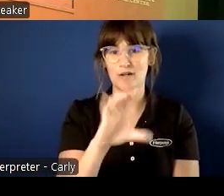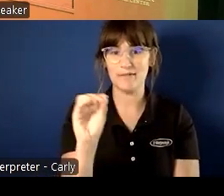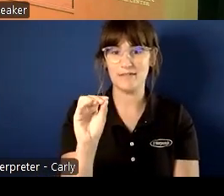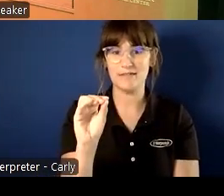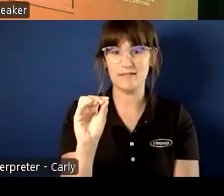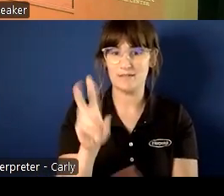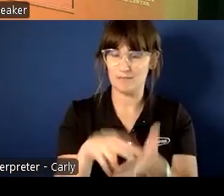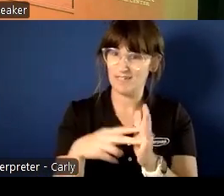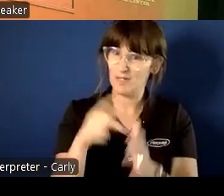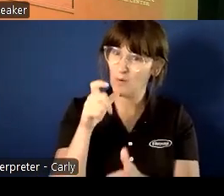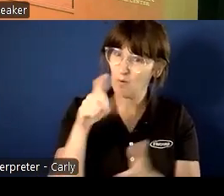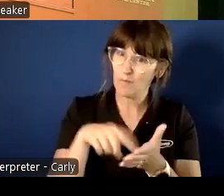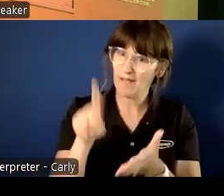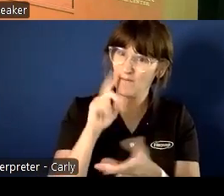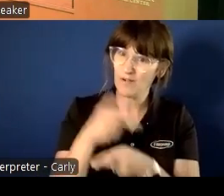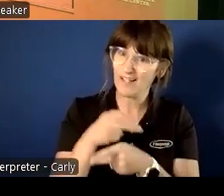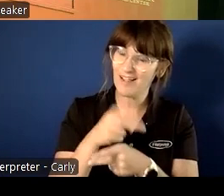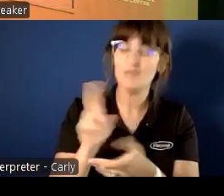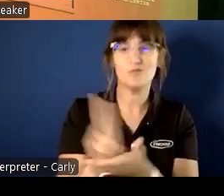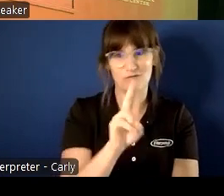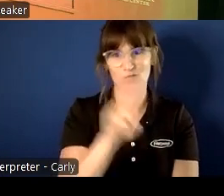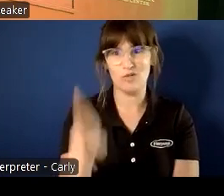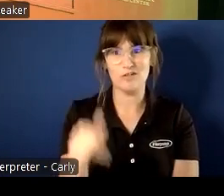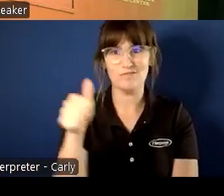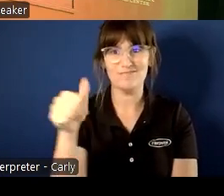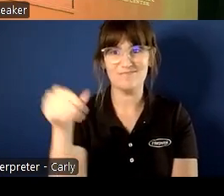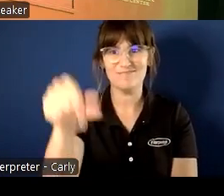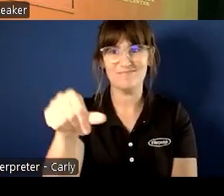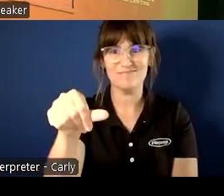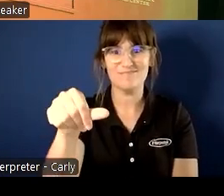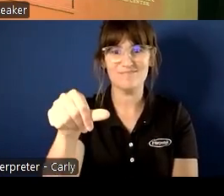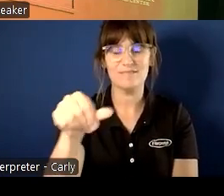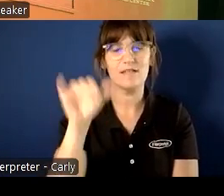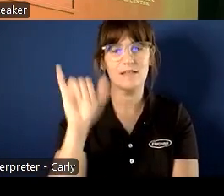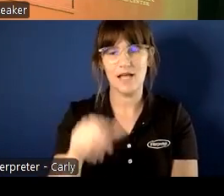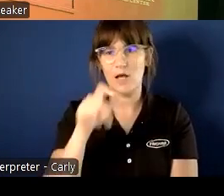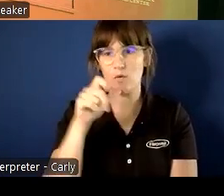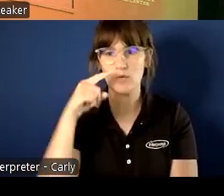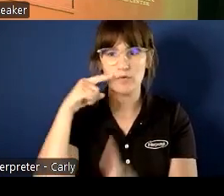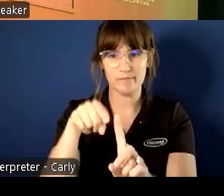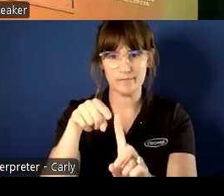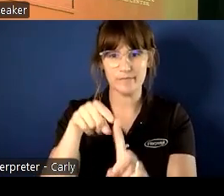Rochester that pays for your care, right? So that's the audience that I'm speaking to.